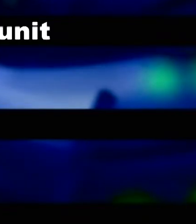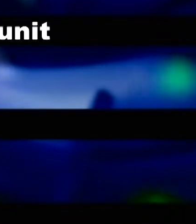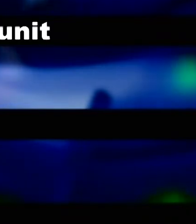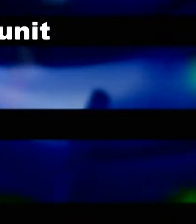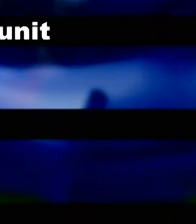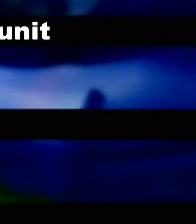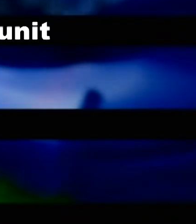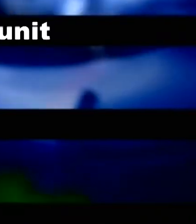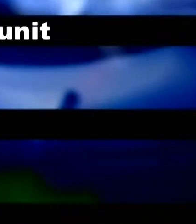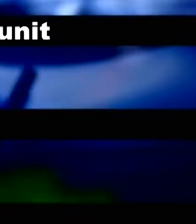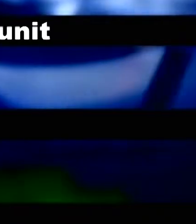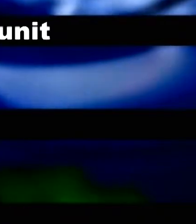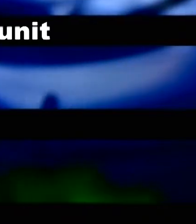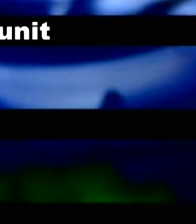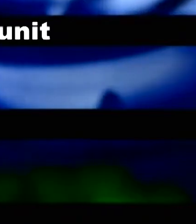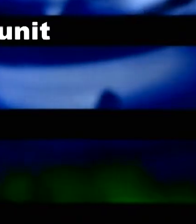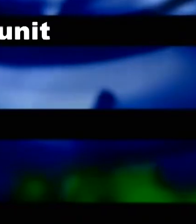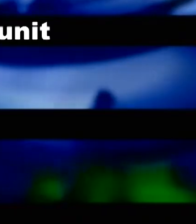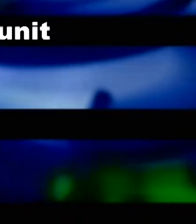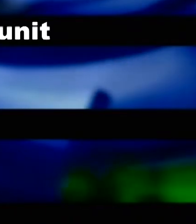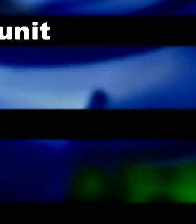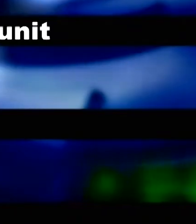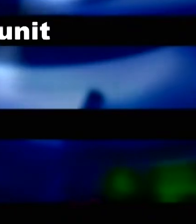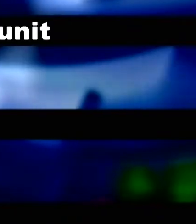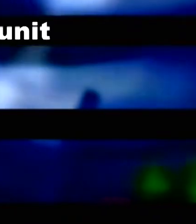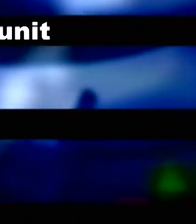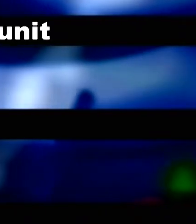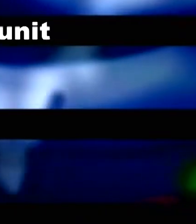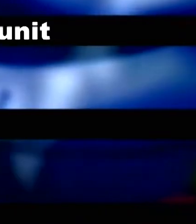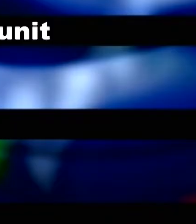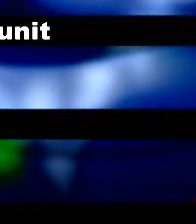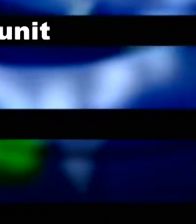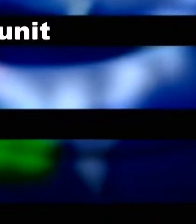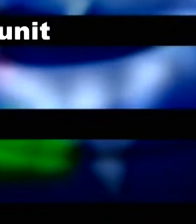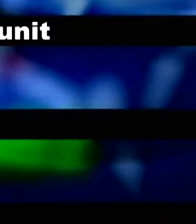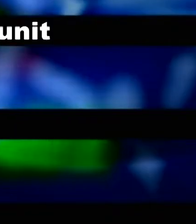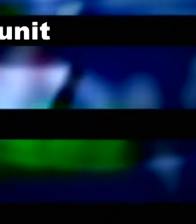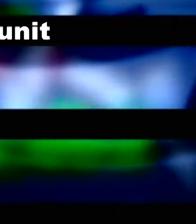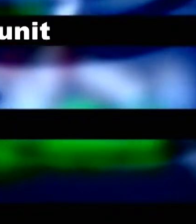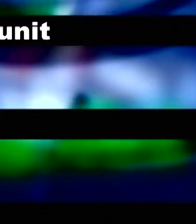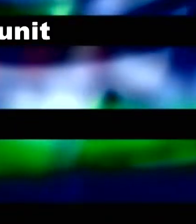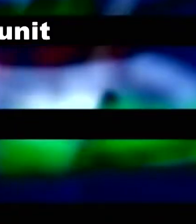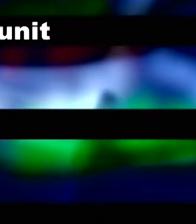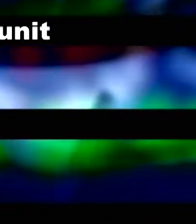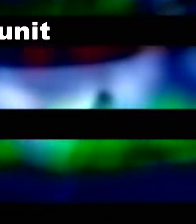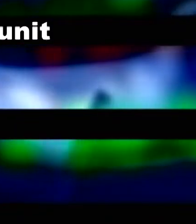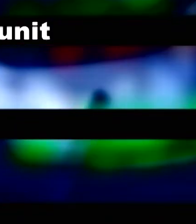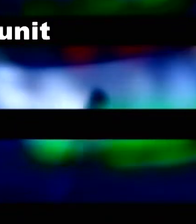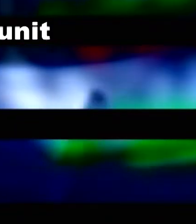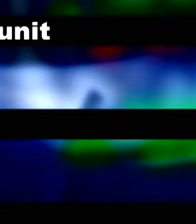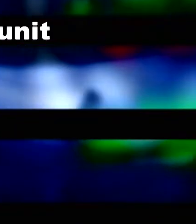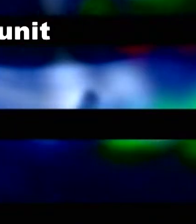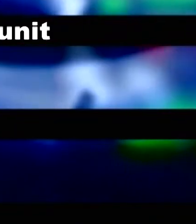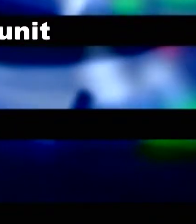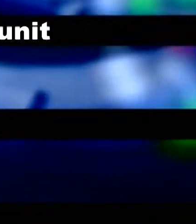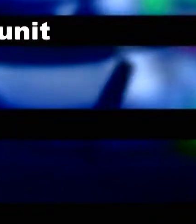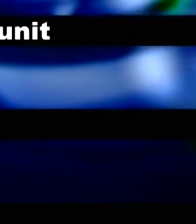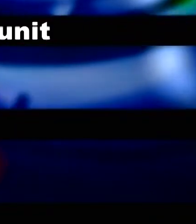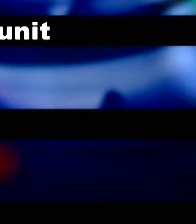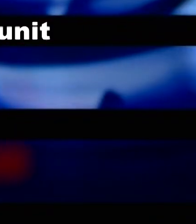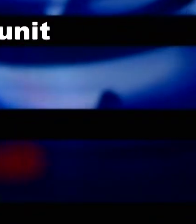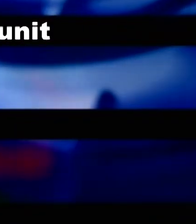in Barbados, Goddard Enterprises Limited was the volume leader, trading 980 shares at